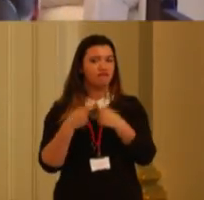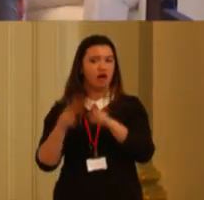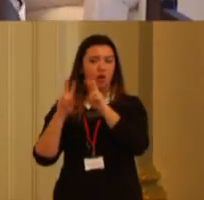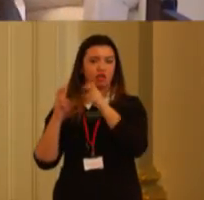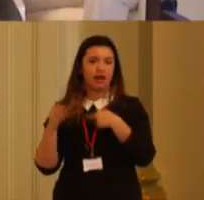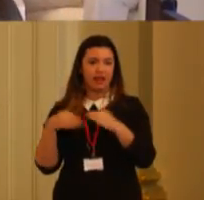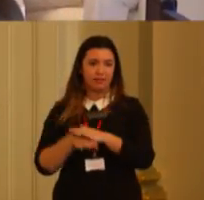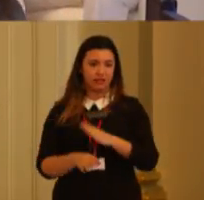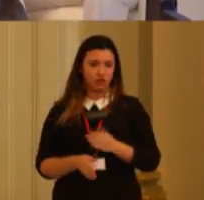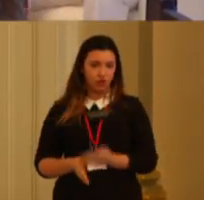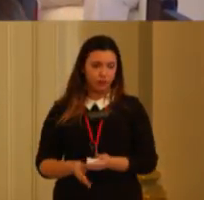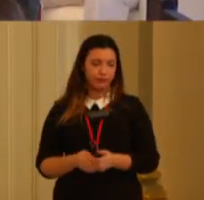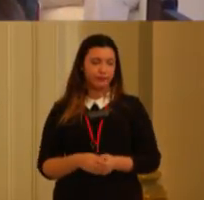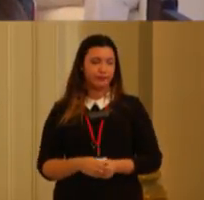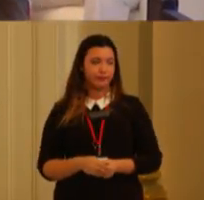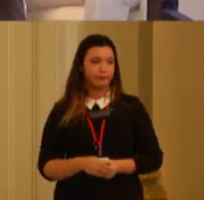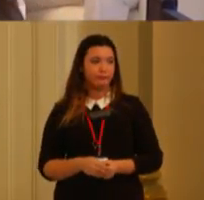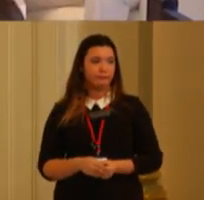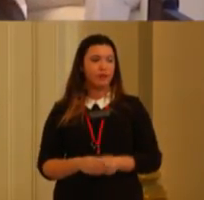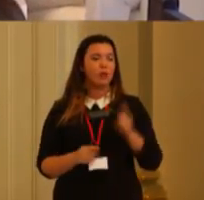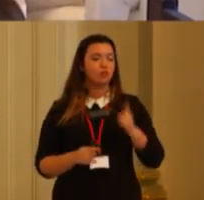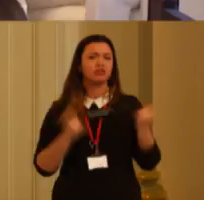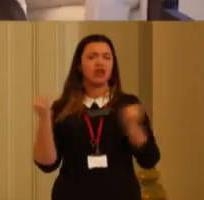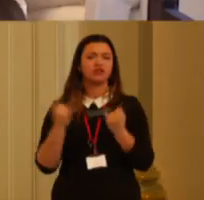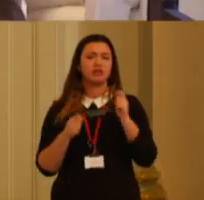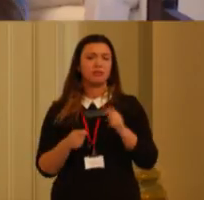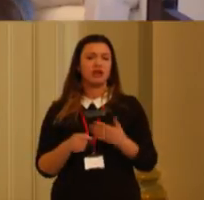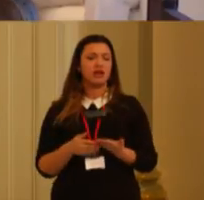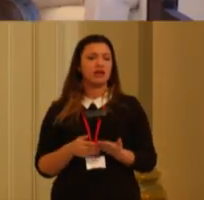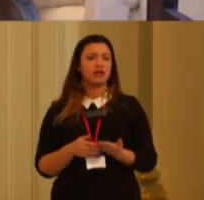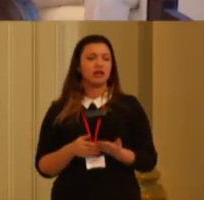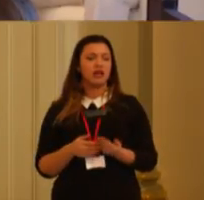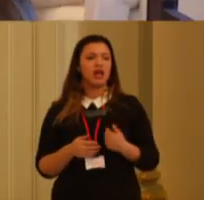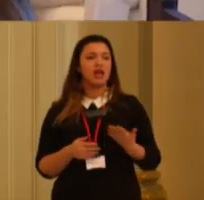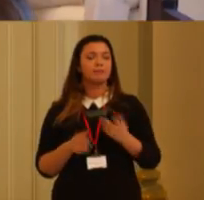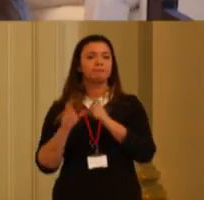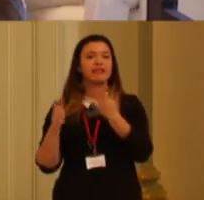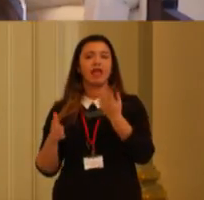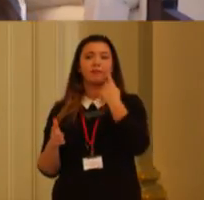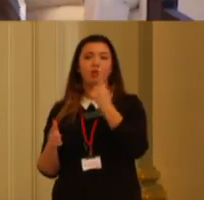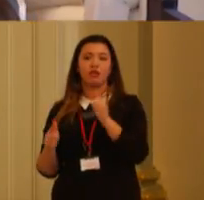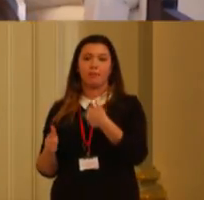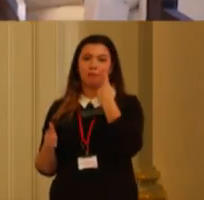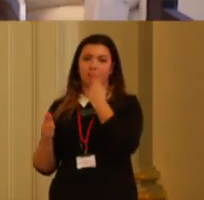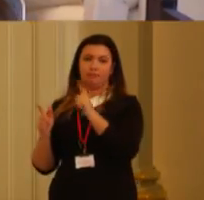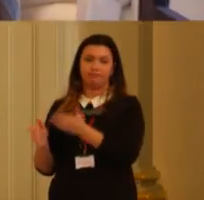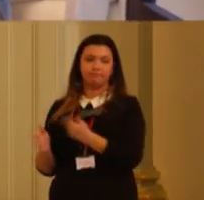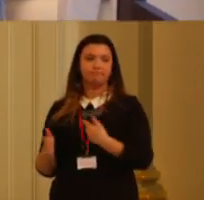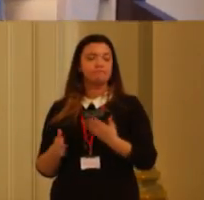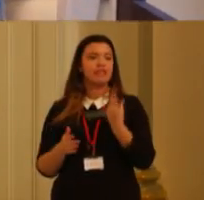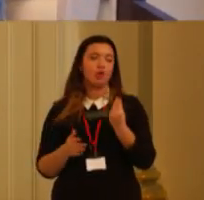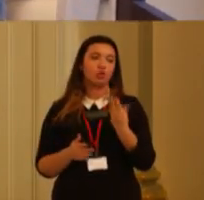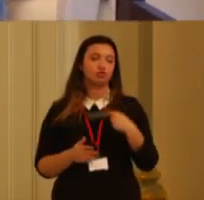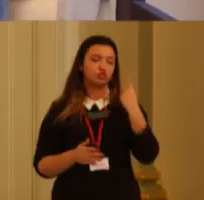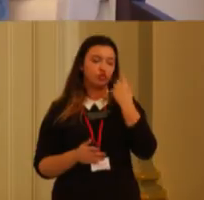theme of our panel discussion. And with each and every panelist, I'd like to go into the details of these elements. Before we start our